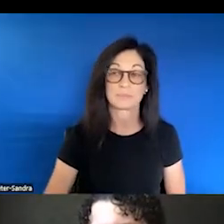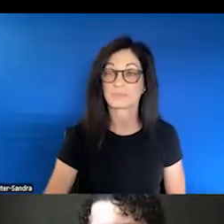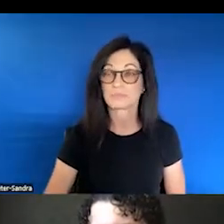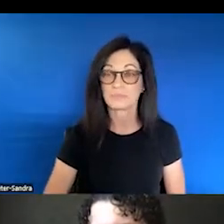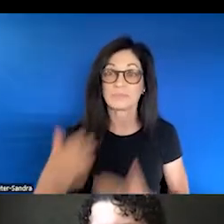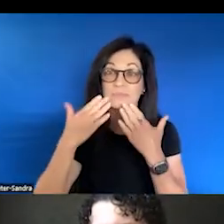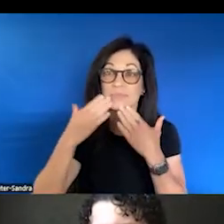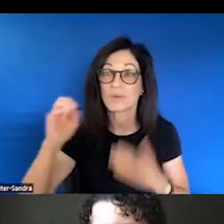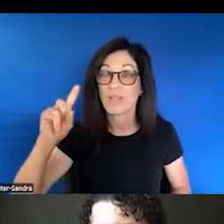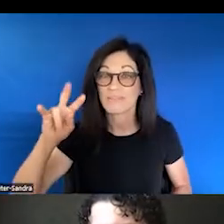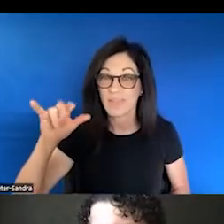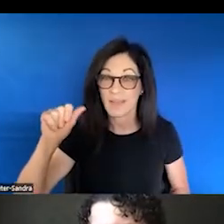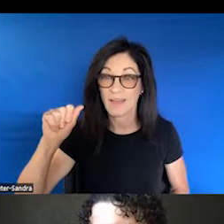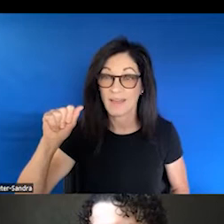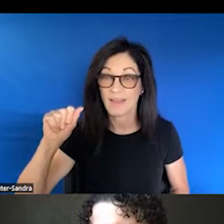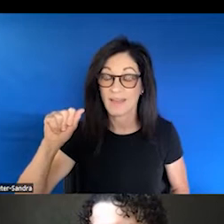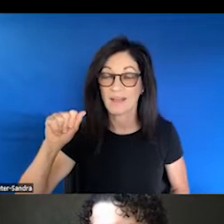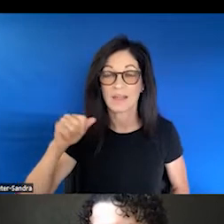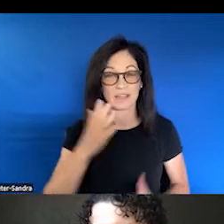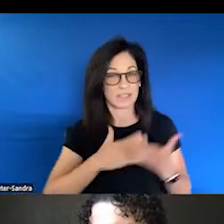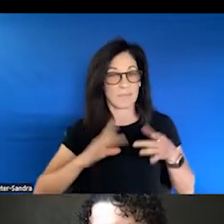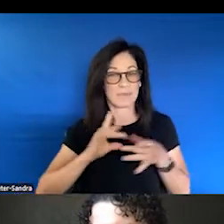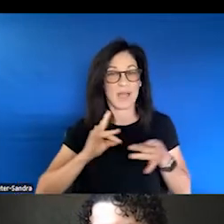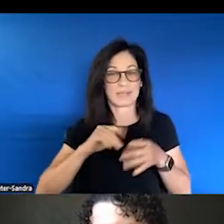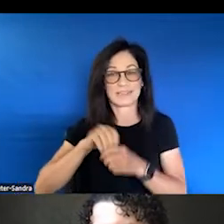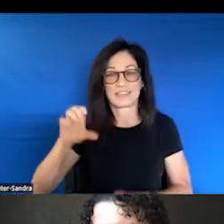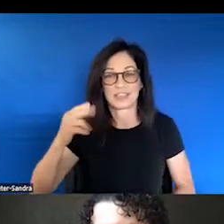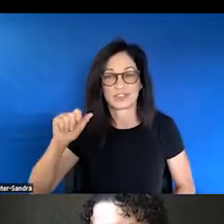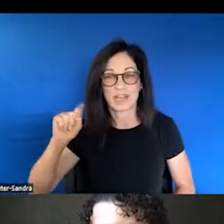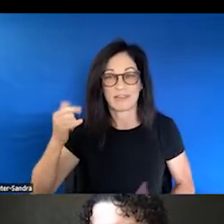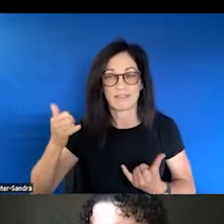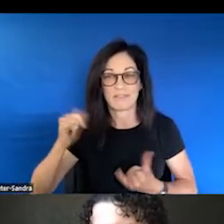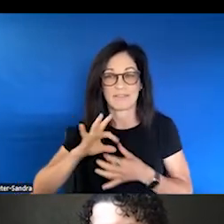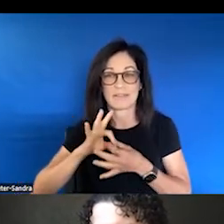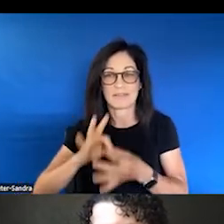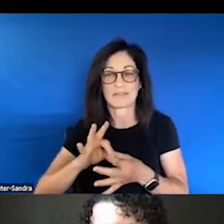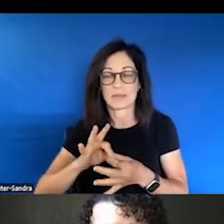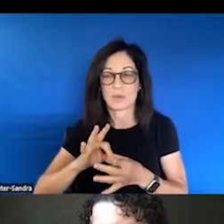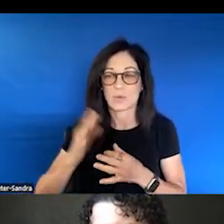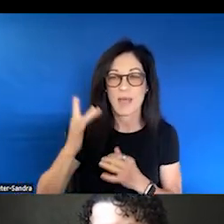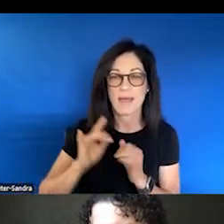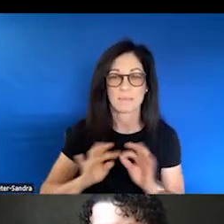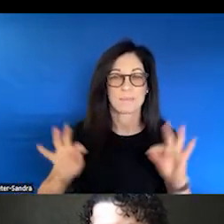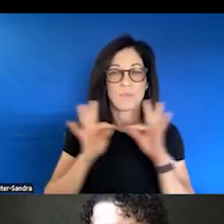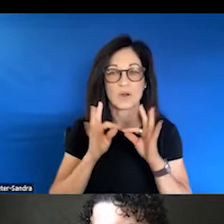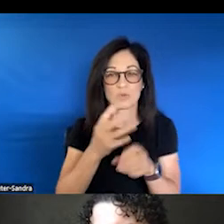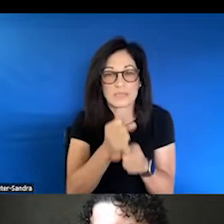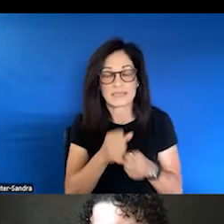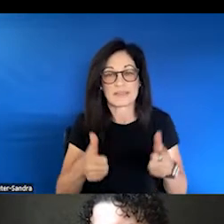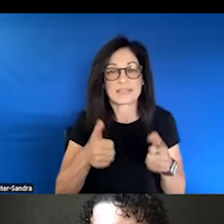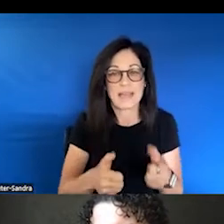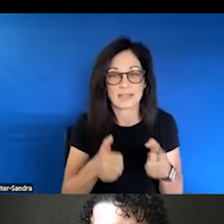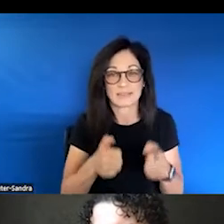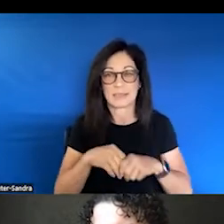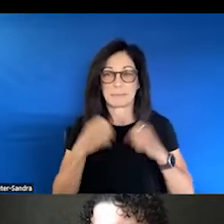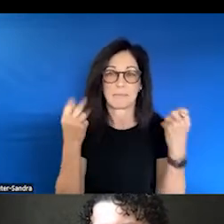Thank you, Olivia. And there's some comments in the chat around kind of the importance of receiving text in